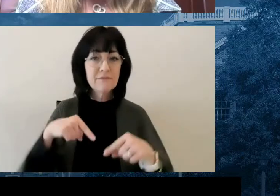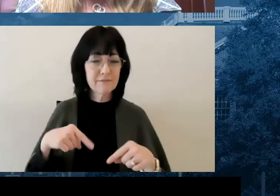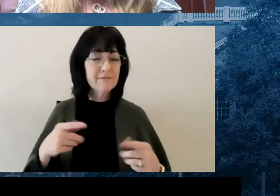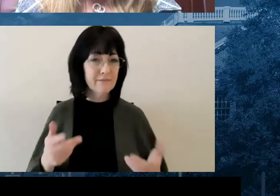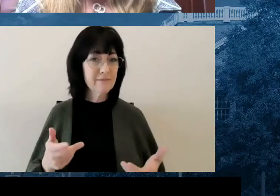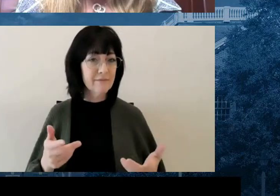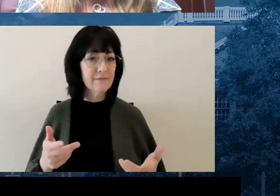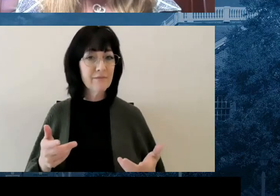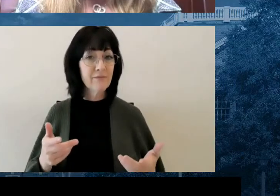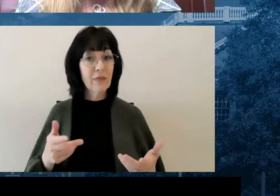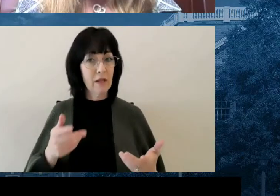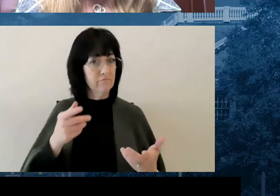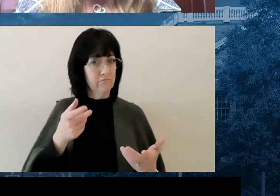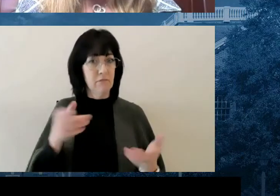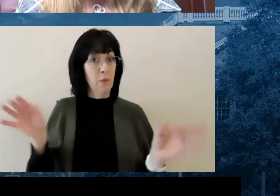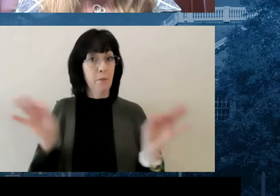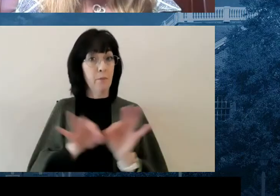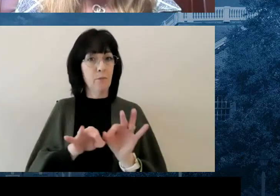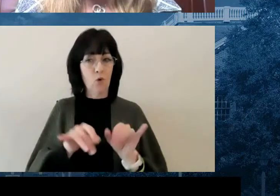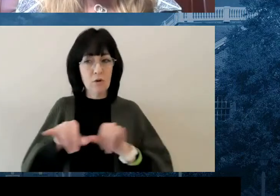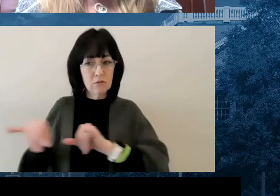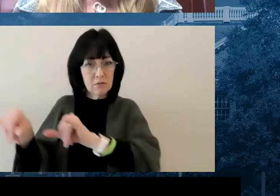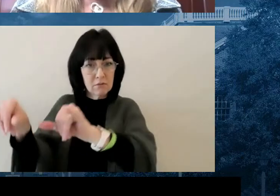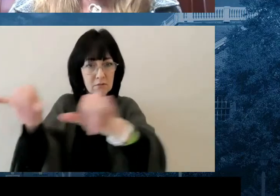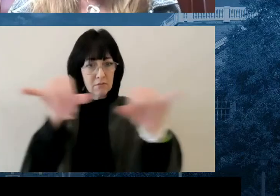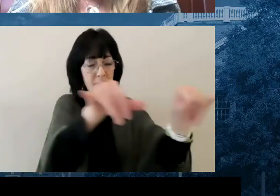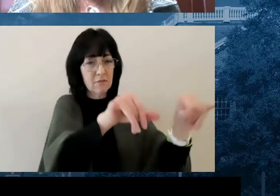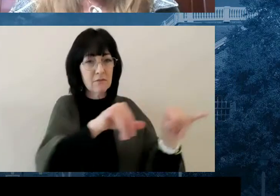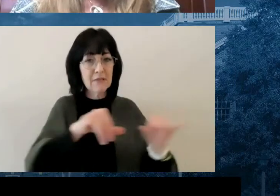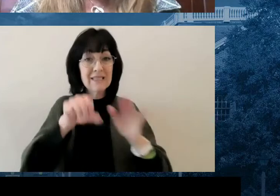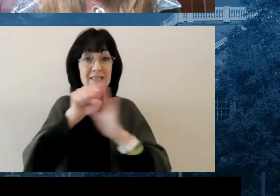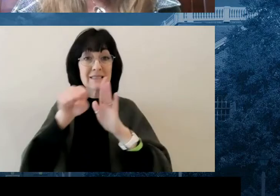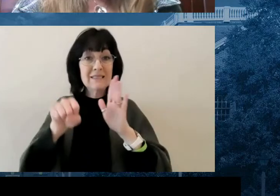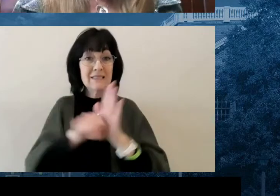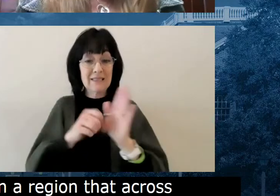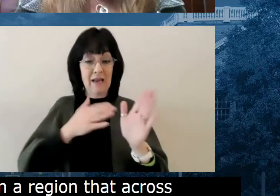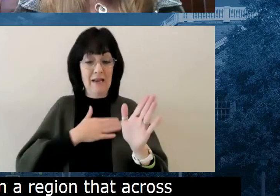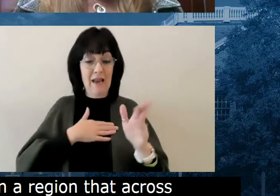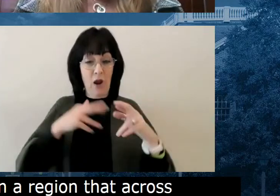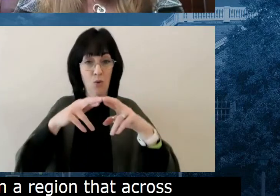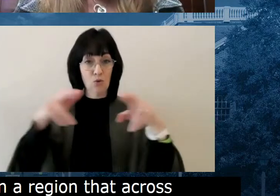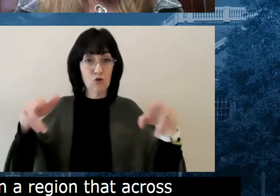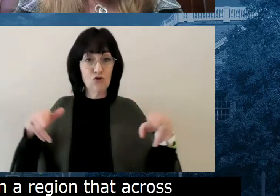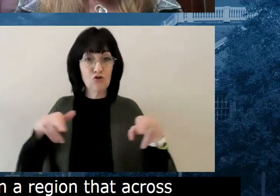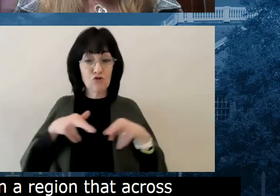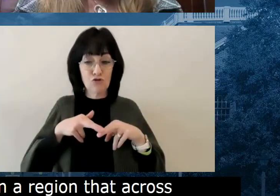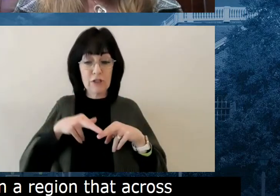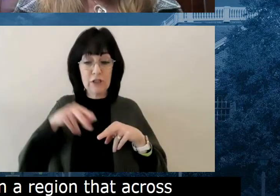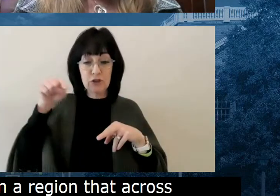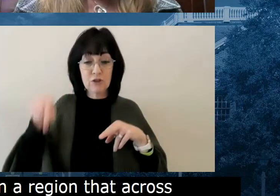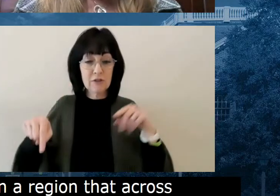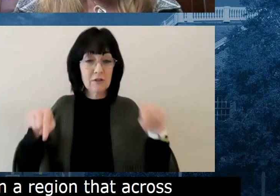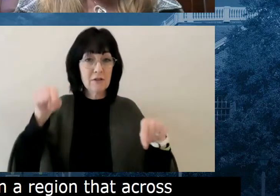region you have cross-border problems and challenges that are created. We've seen that both on the northern border